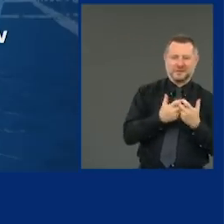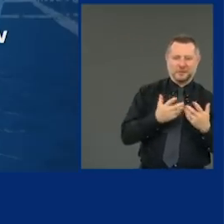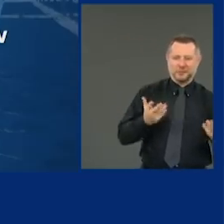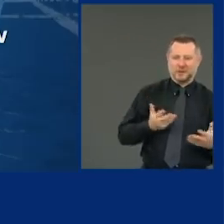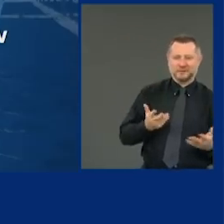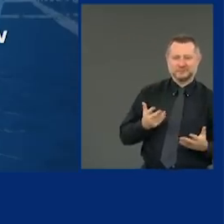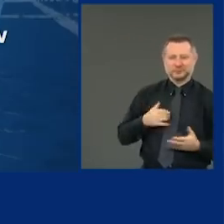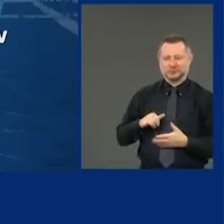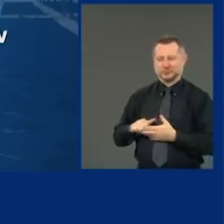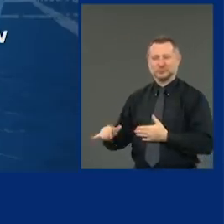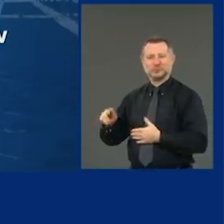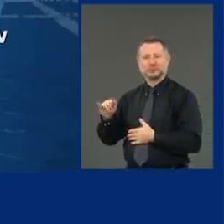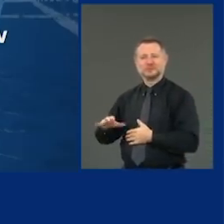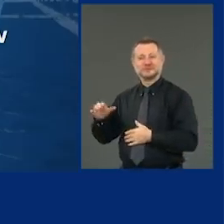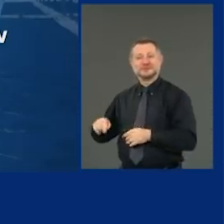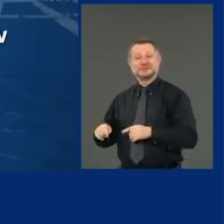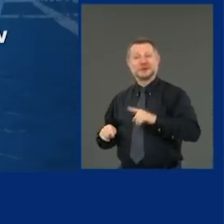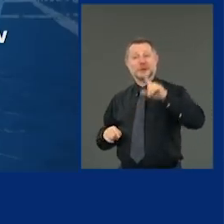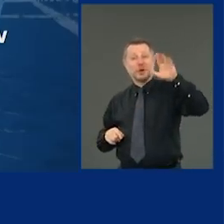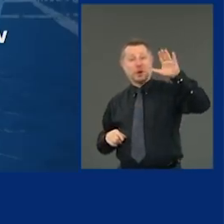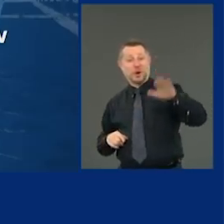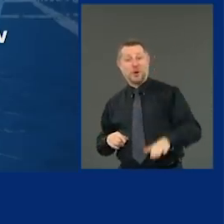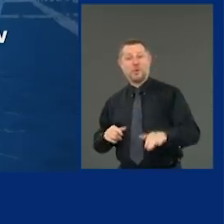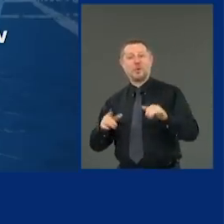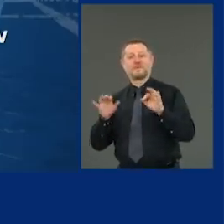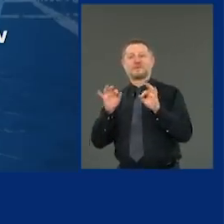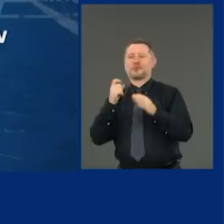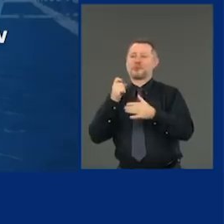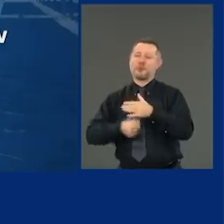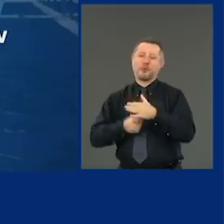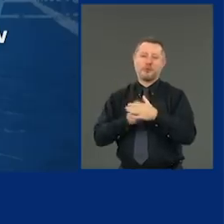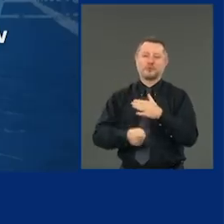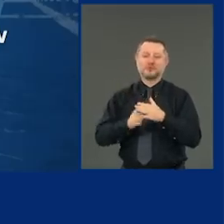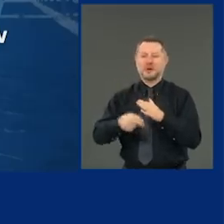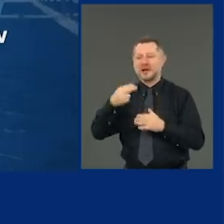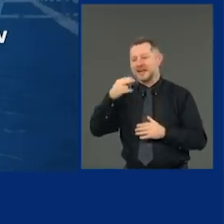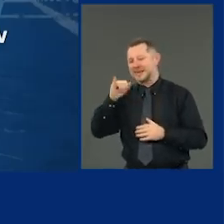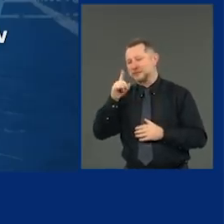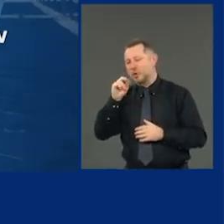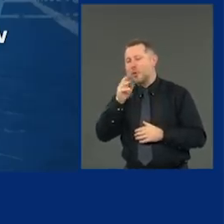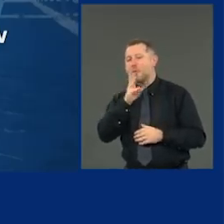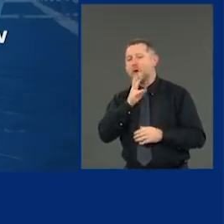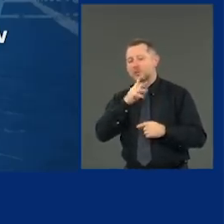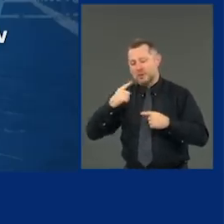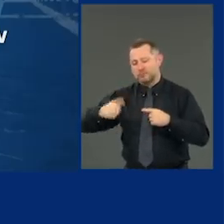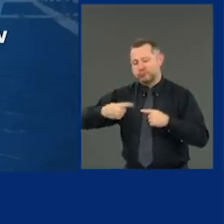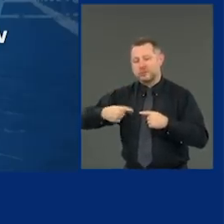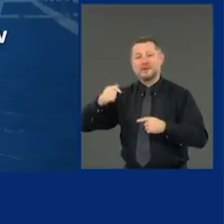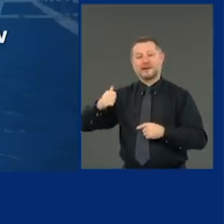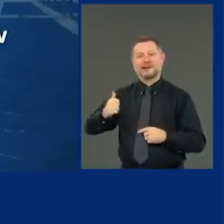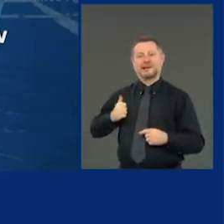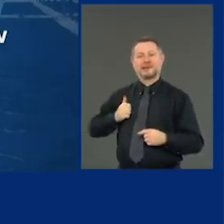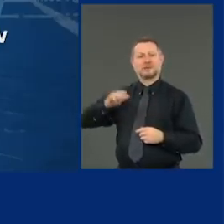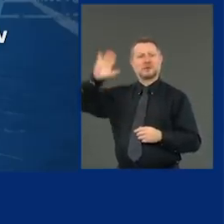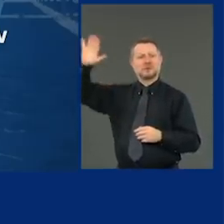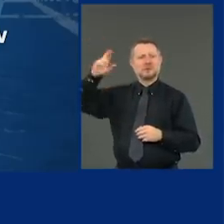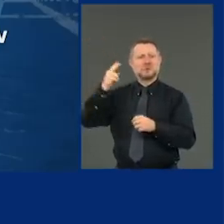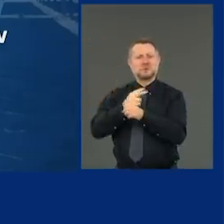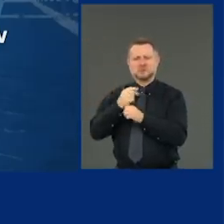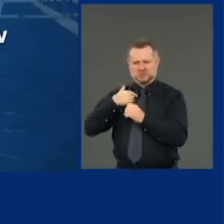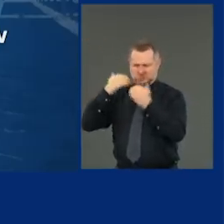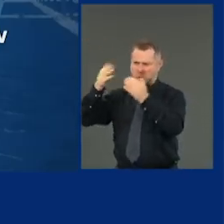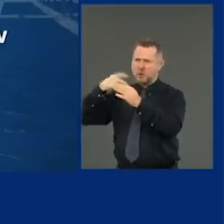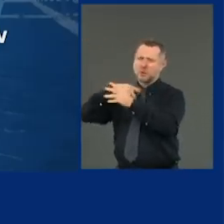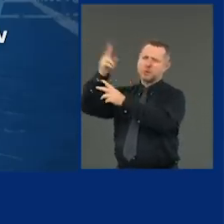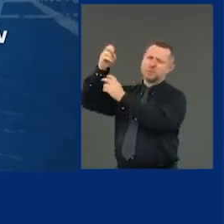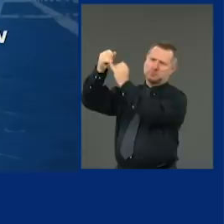low-cost hydropower in Canada. Let's run the cable, the transmission lines from Canada to New York